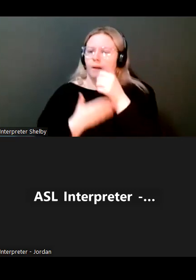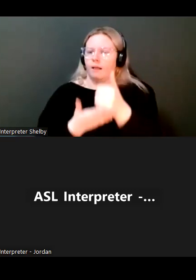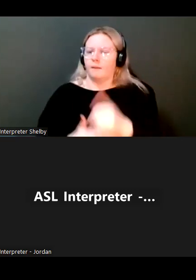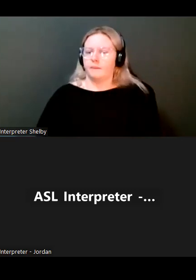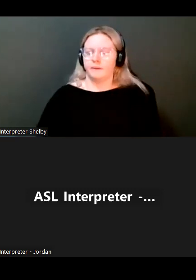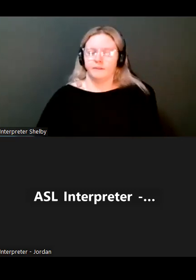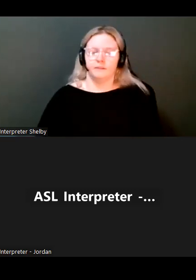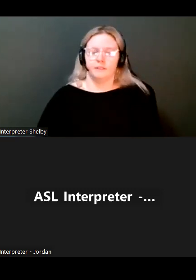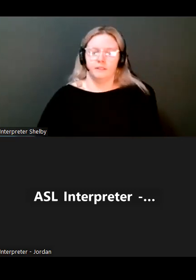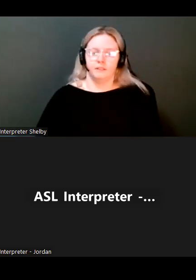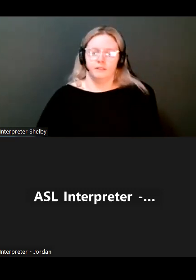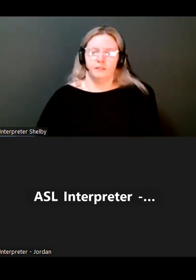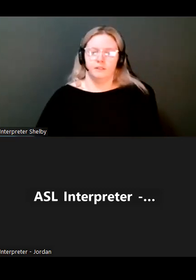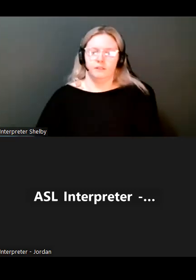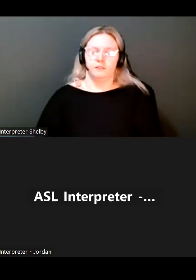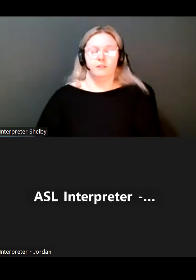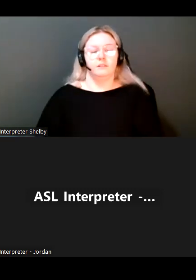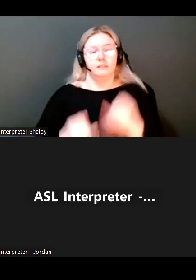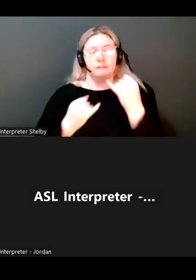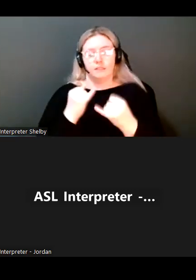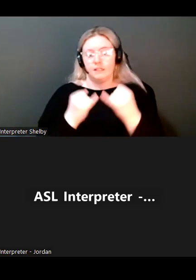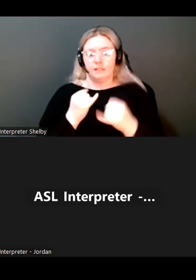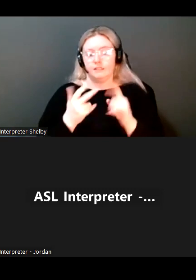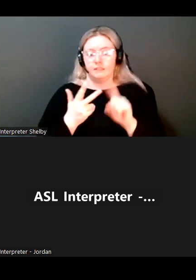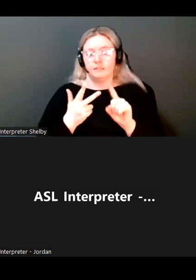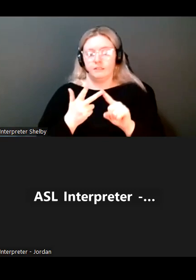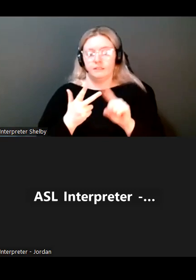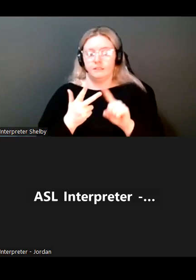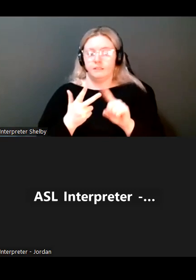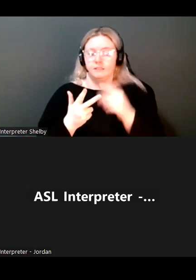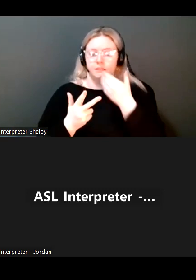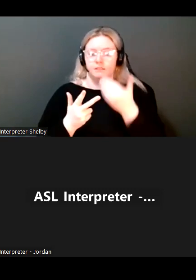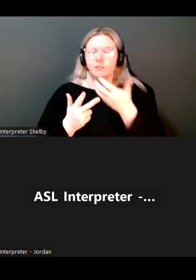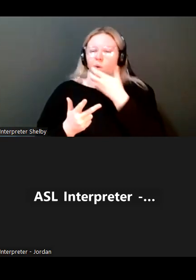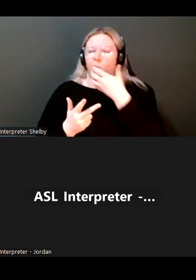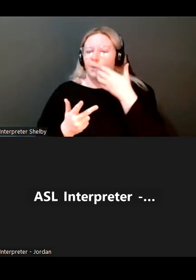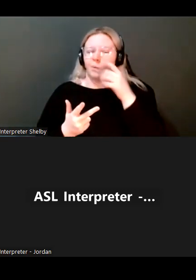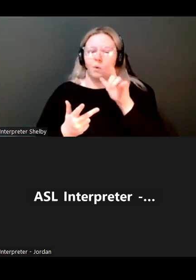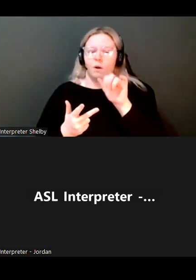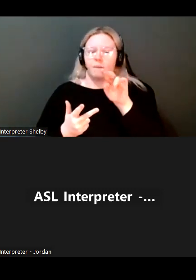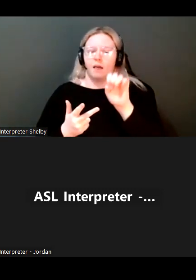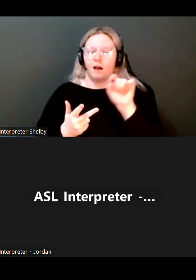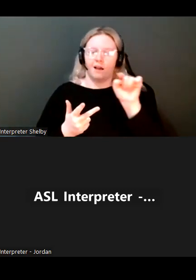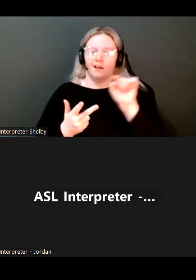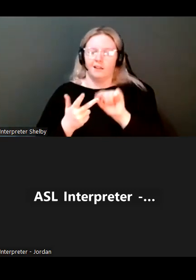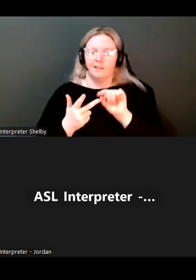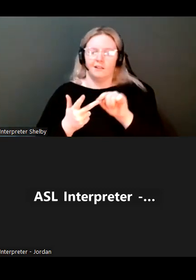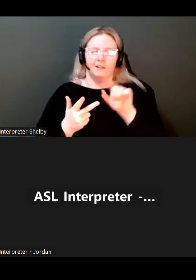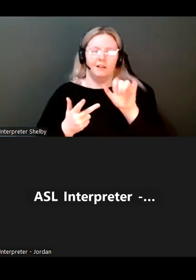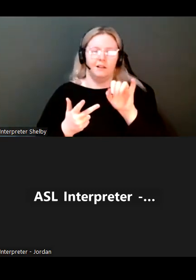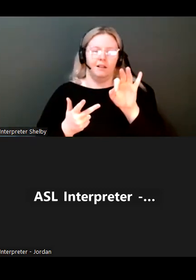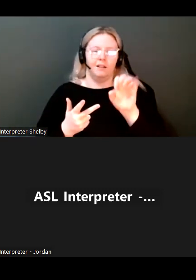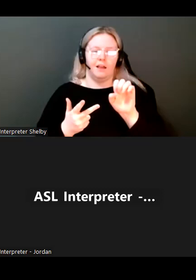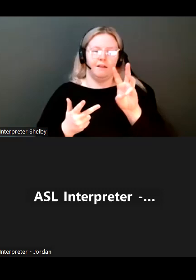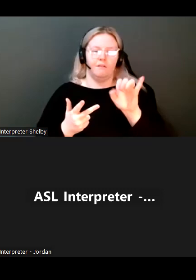And finally, I'm going to mention another really great warm line, the LifeWise warm line. So LifeWise was formerly known